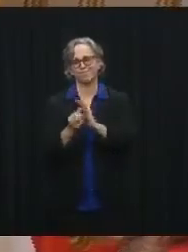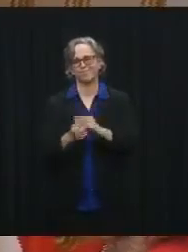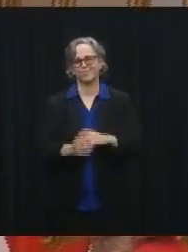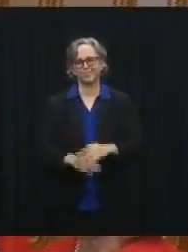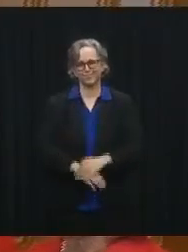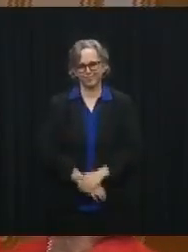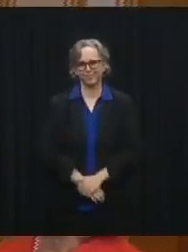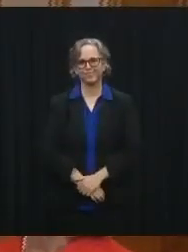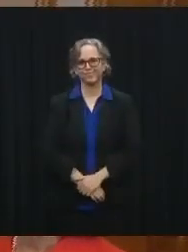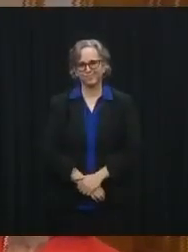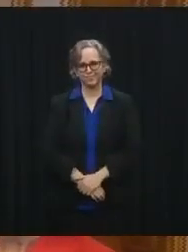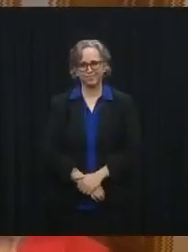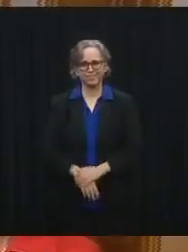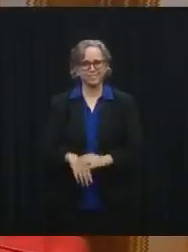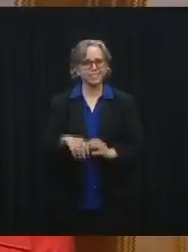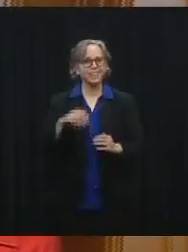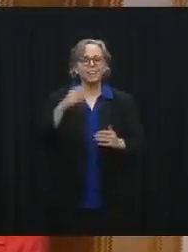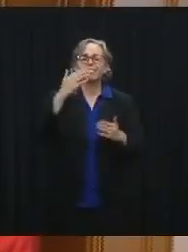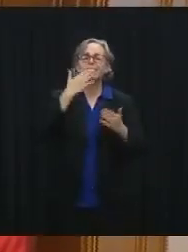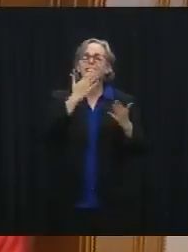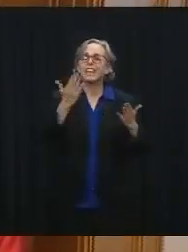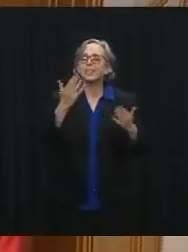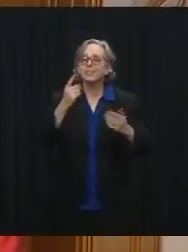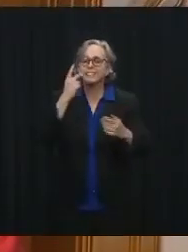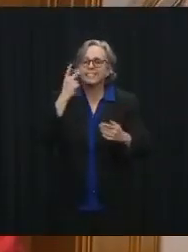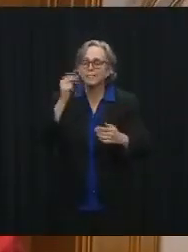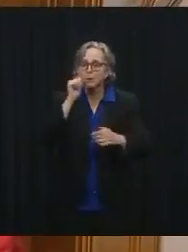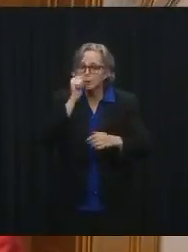Thank you all very much. We'll see you tomorrow at 2. Thanks.